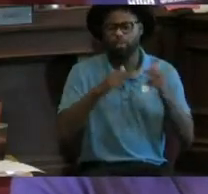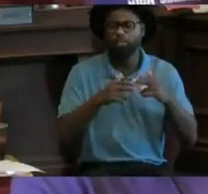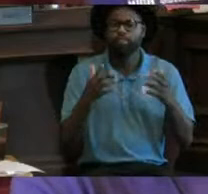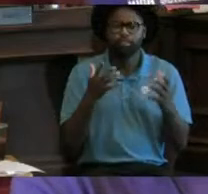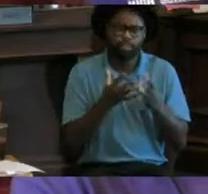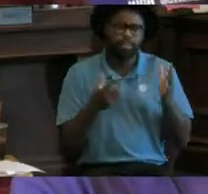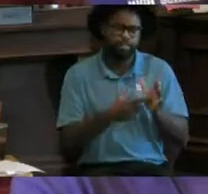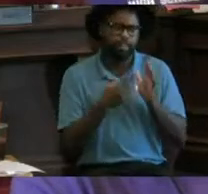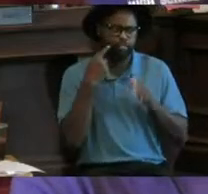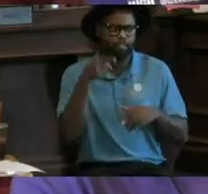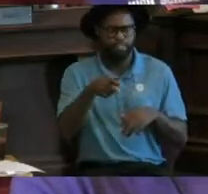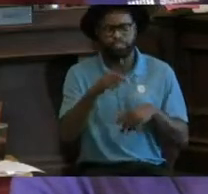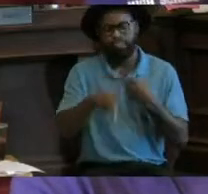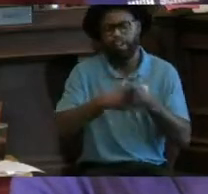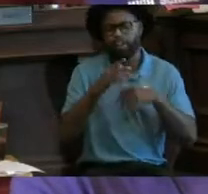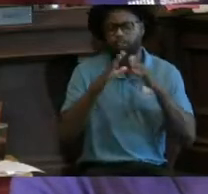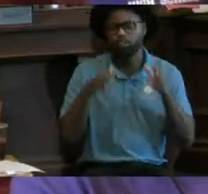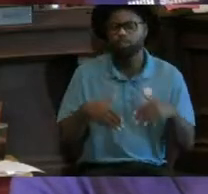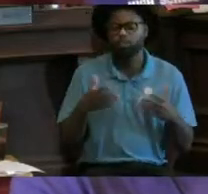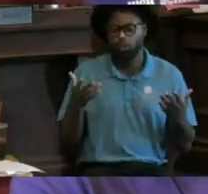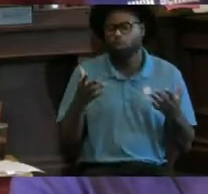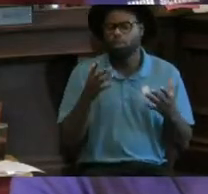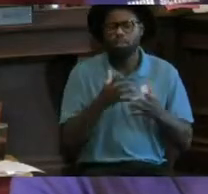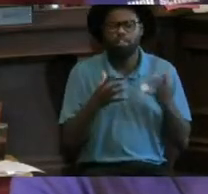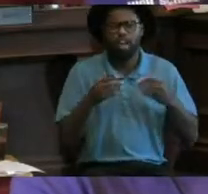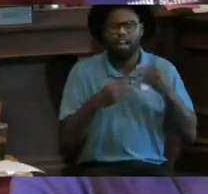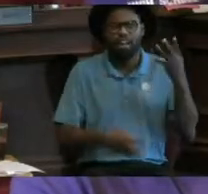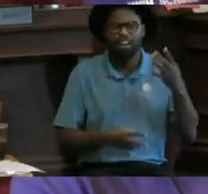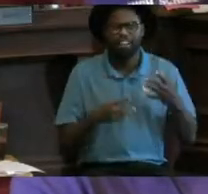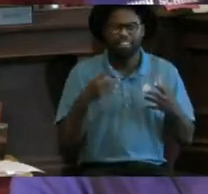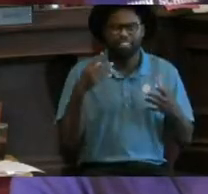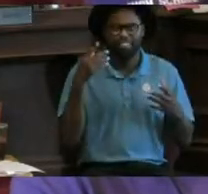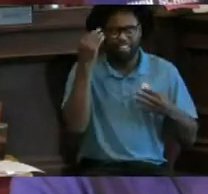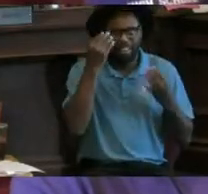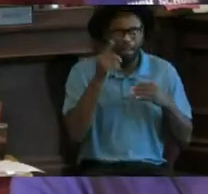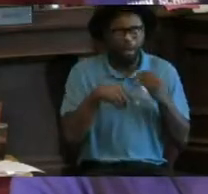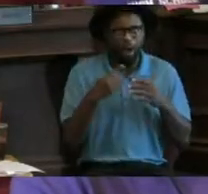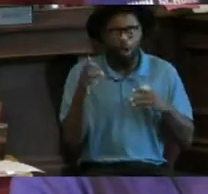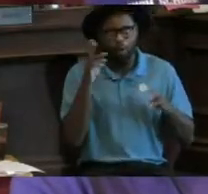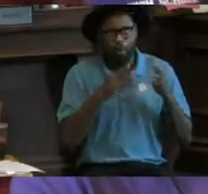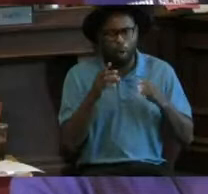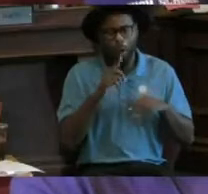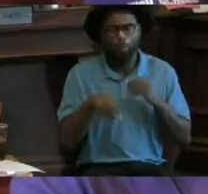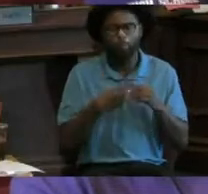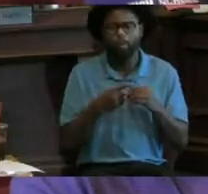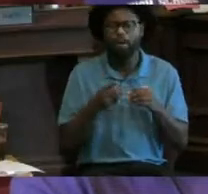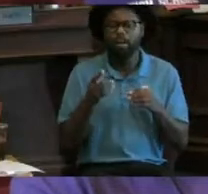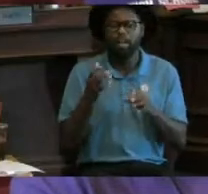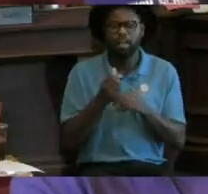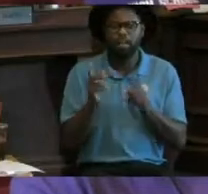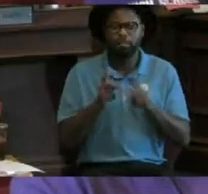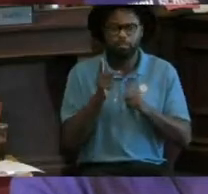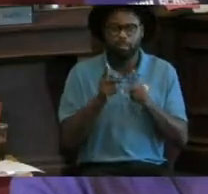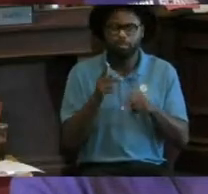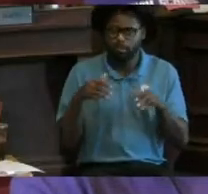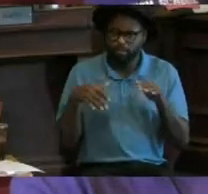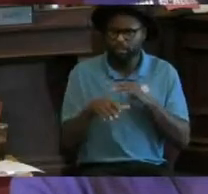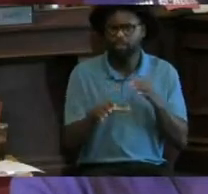So Thank you. There's a lot of things I think about and worry about, but getting people in the door is honestly not one of them for this